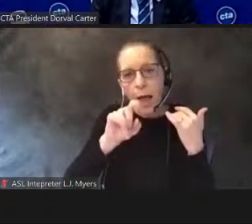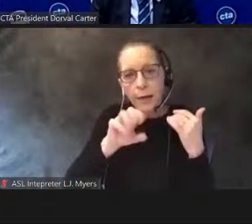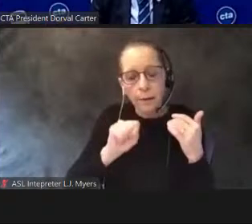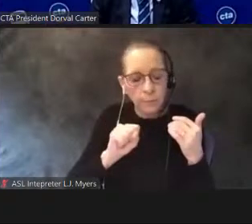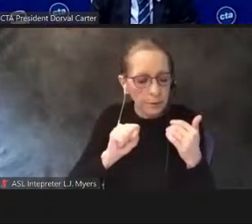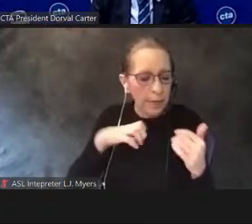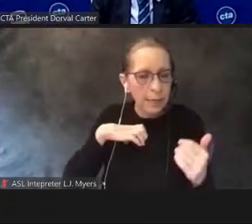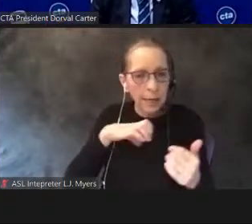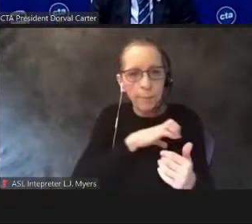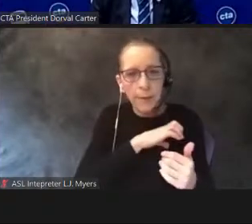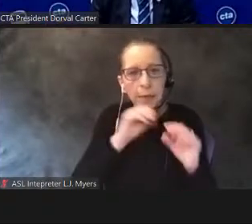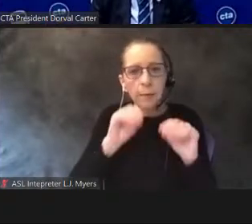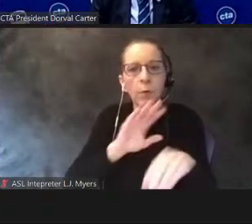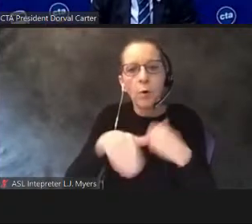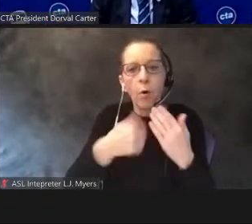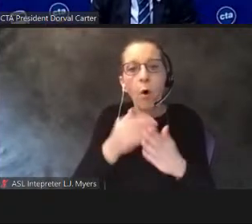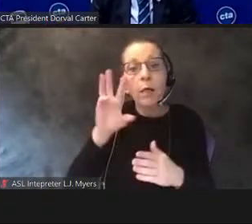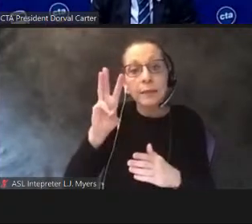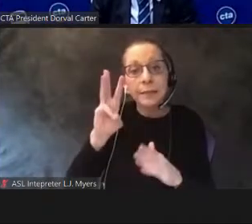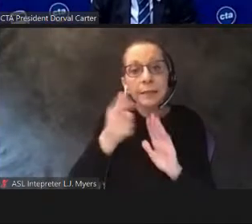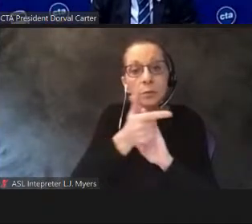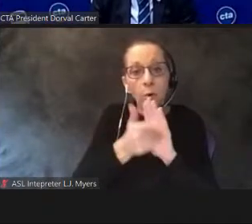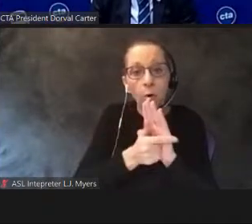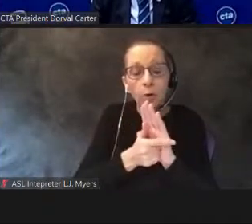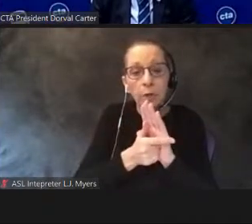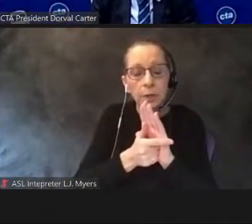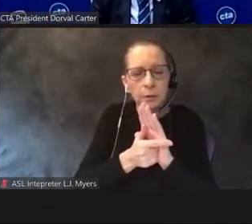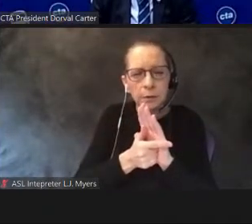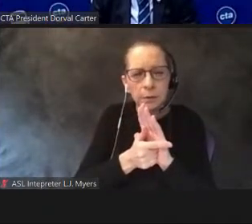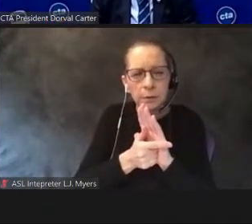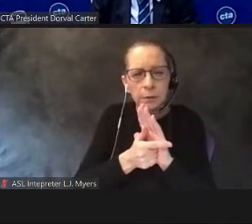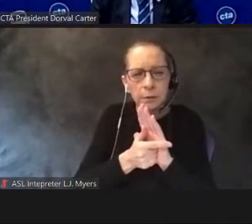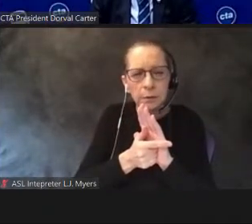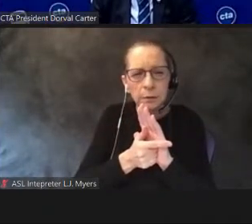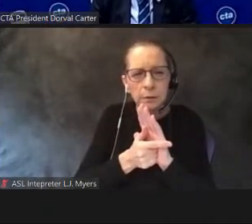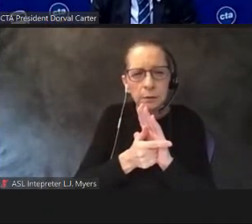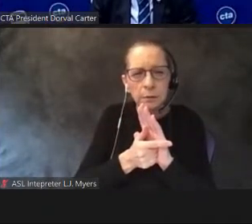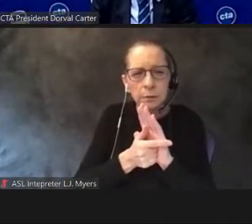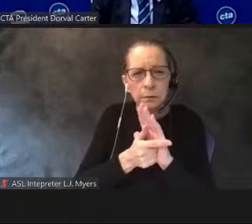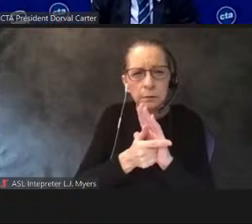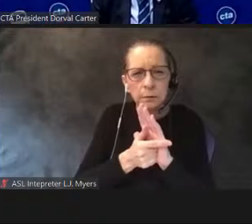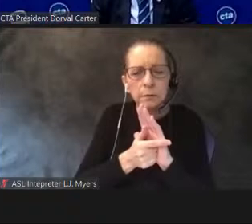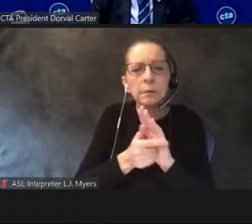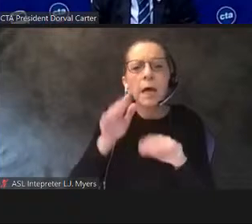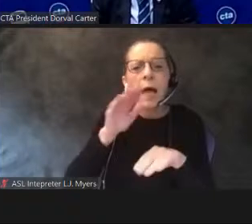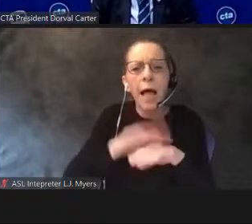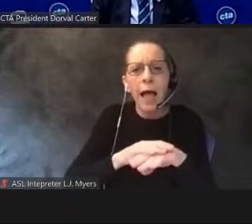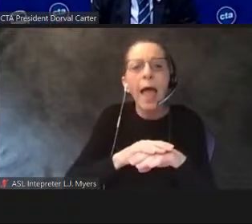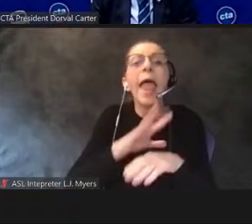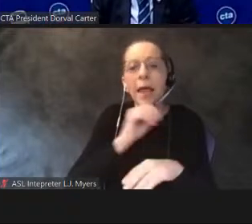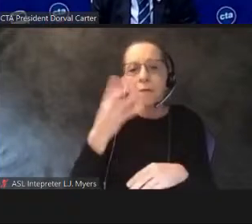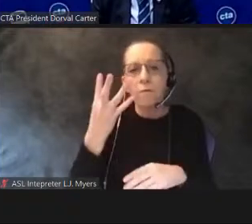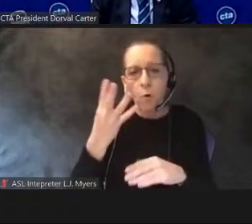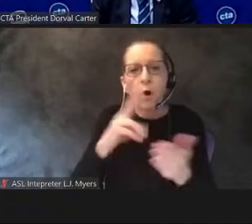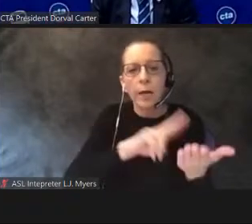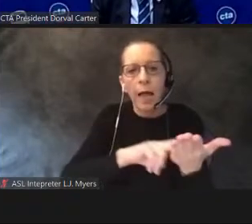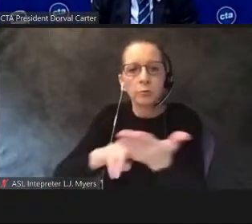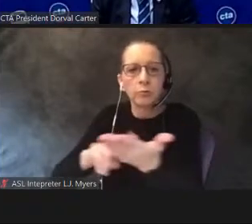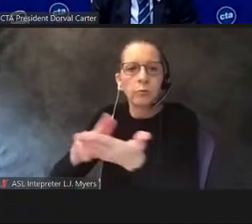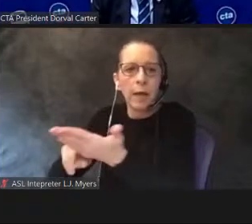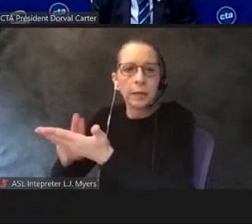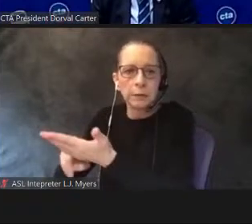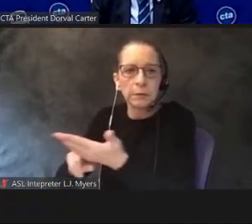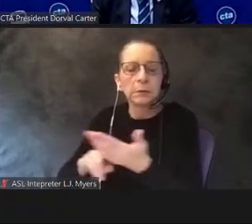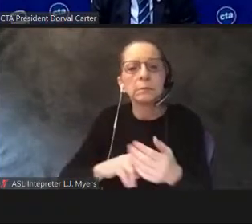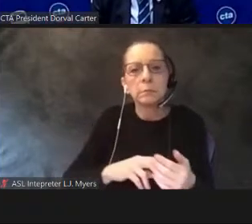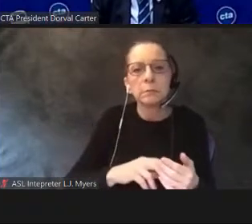committee placed all six ordinances and all four contracts on the omnibus. And that concludes my report, Chairman Alba